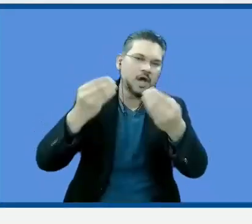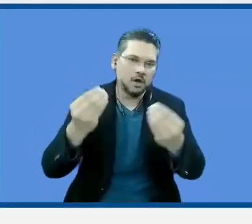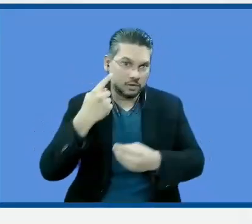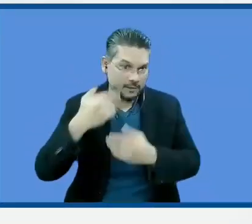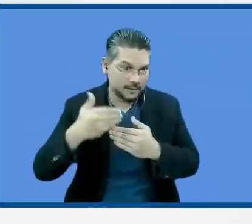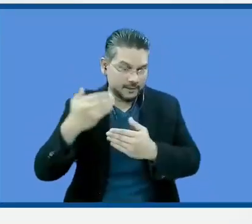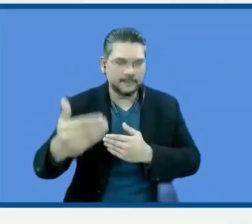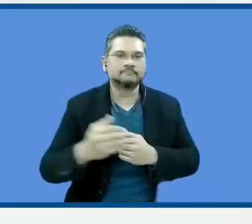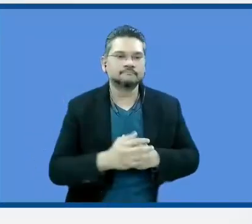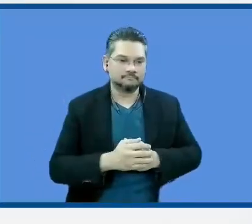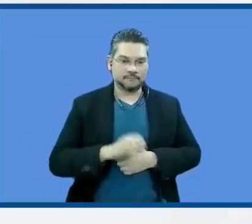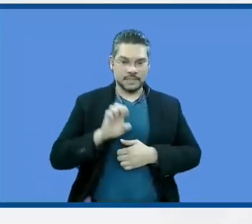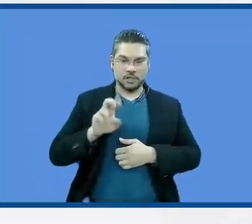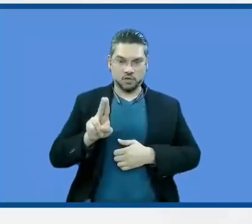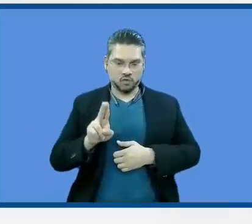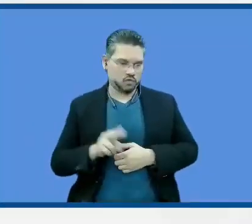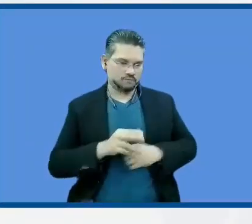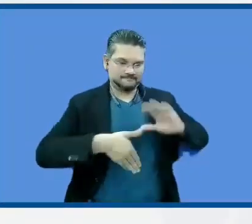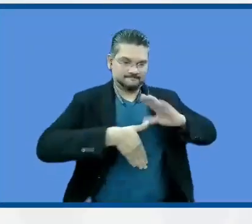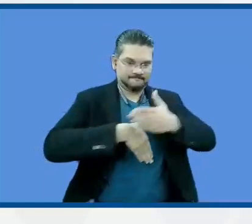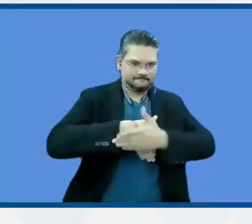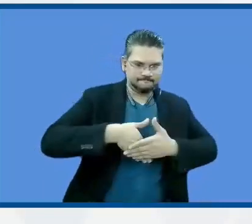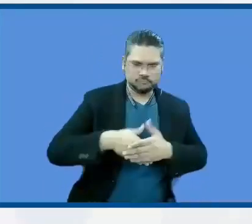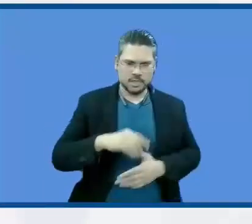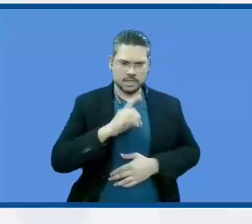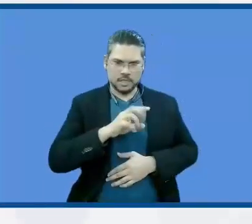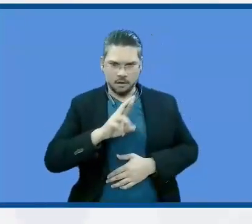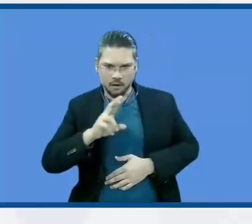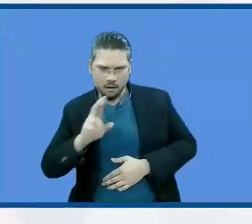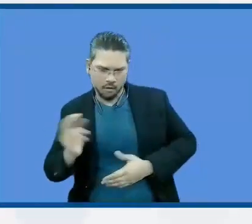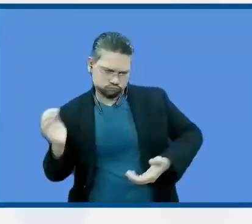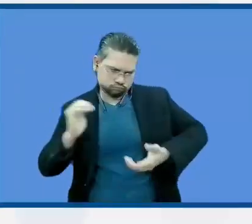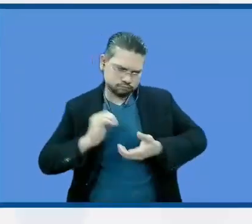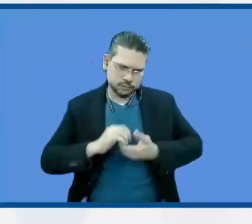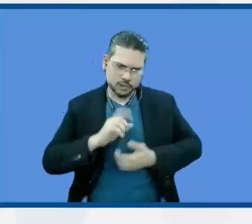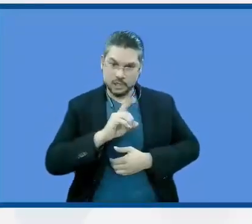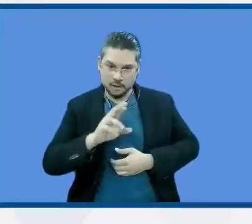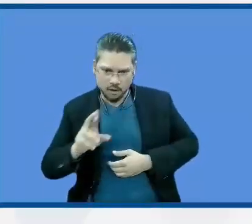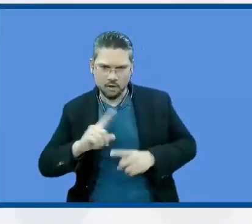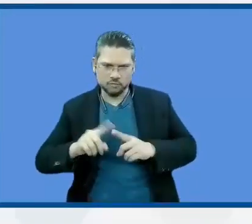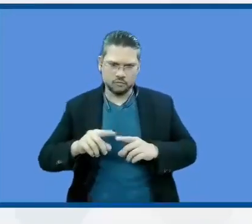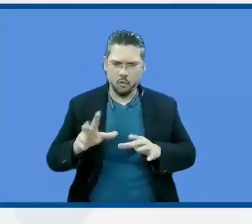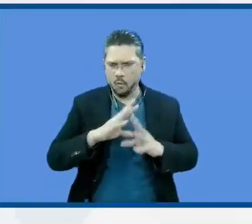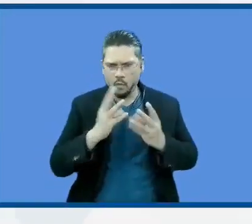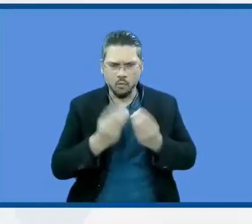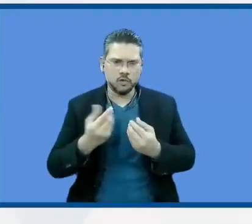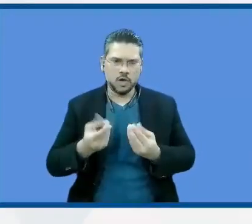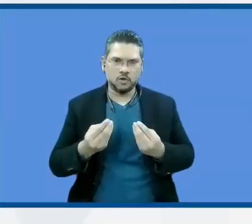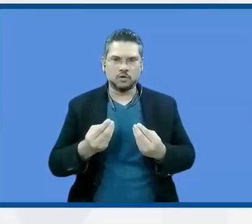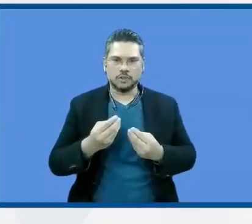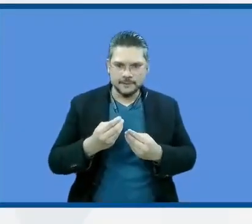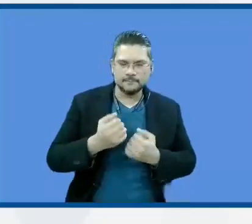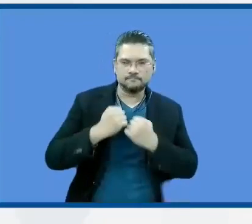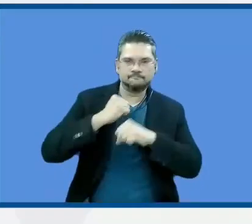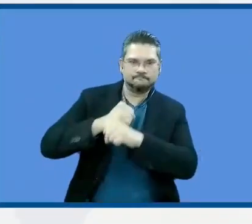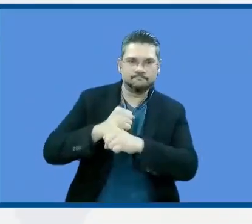that DRR and disaster preparedness are a key part of this agenda. And all the people, members of government who are here today, you have a role to impulse